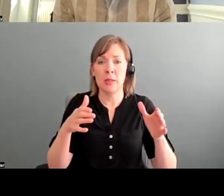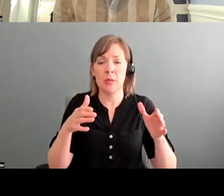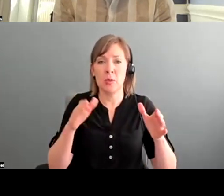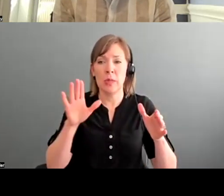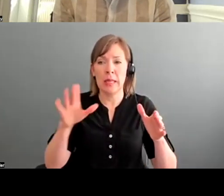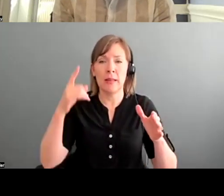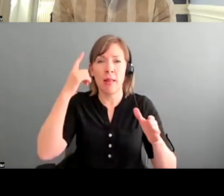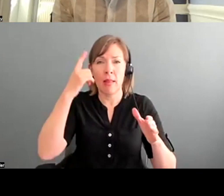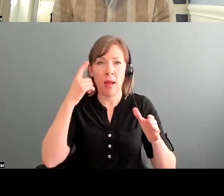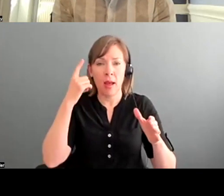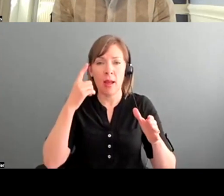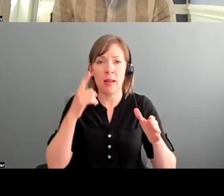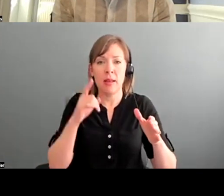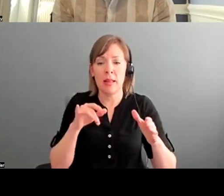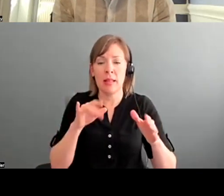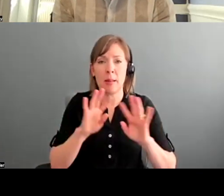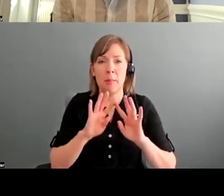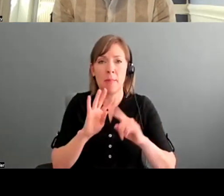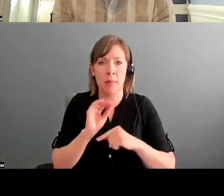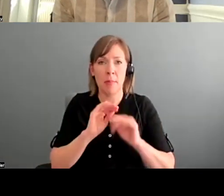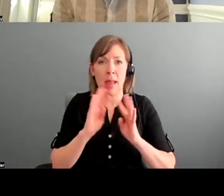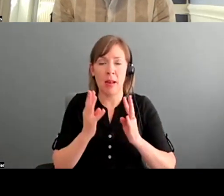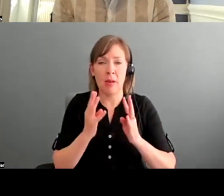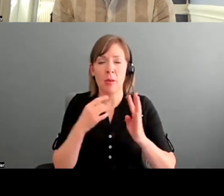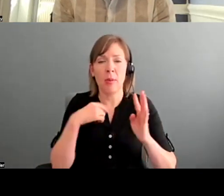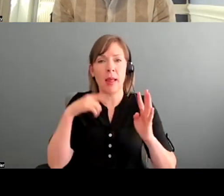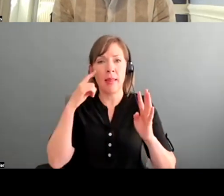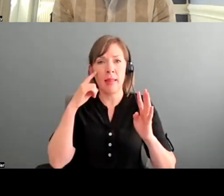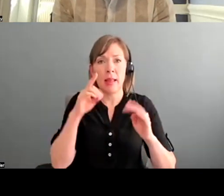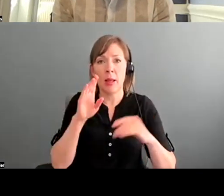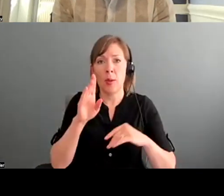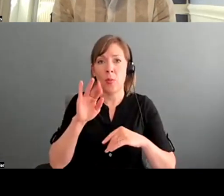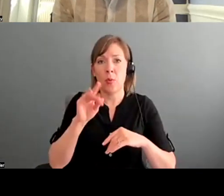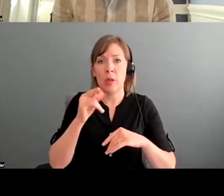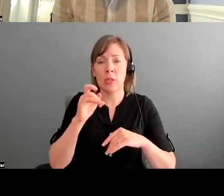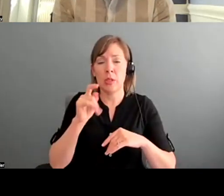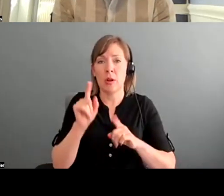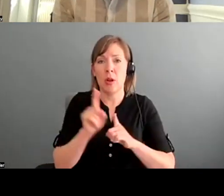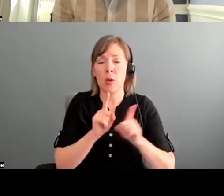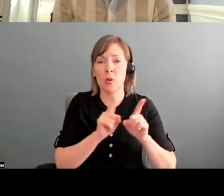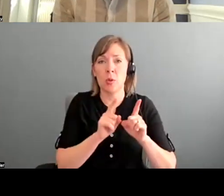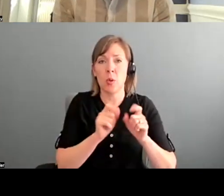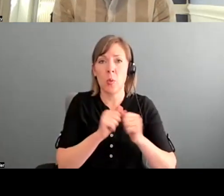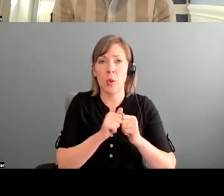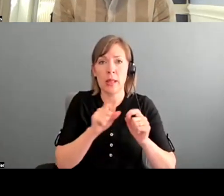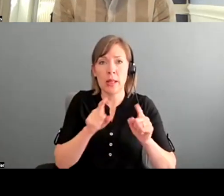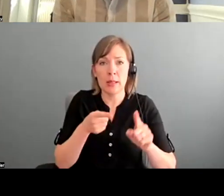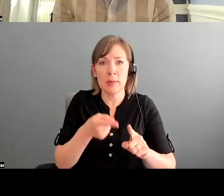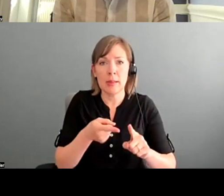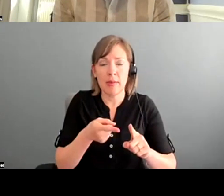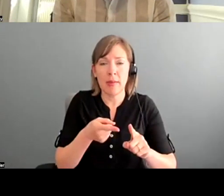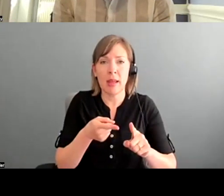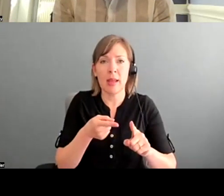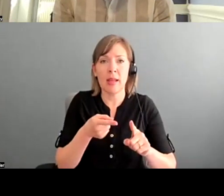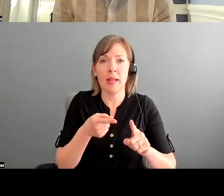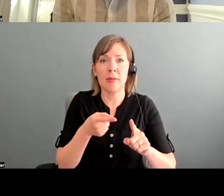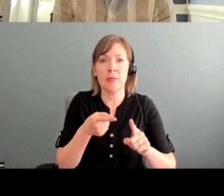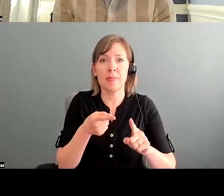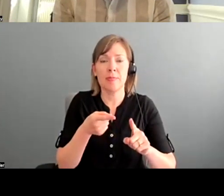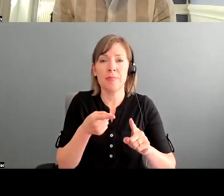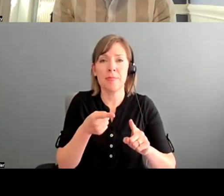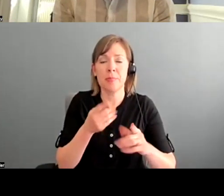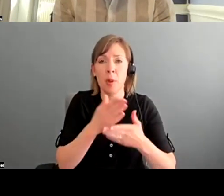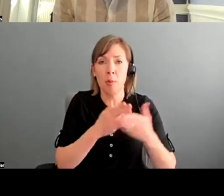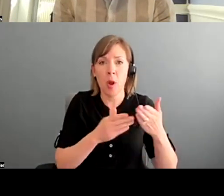thought for the sake of this panel. But I think I'll bridge it also with a specific part